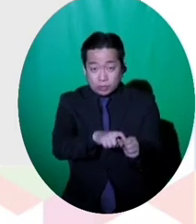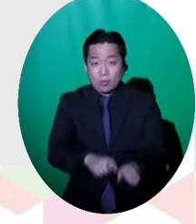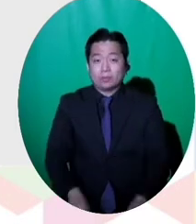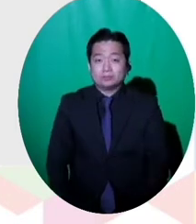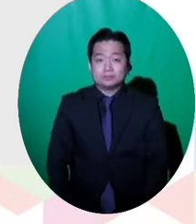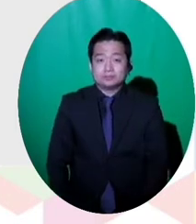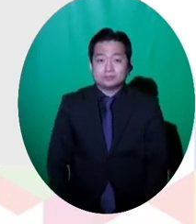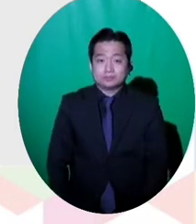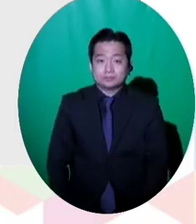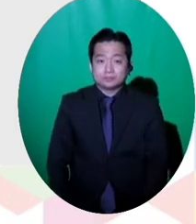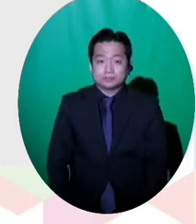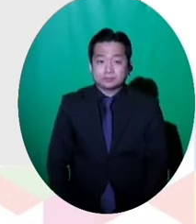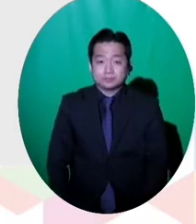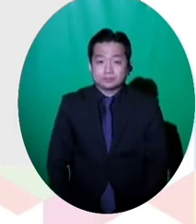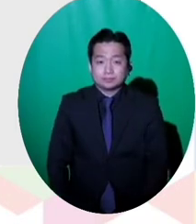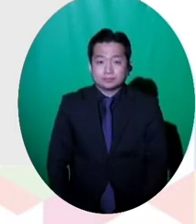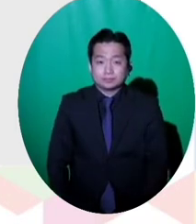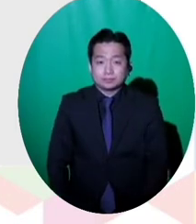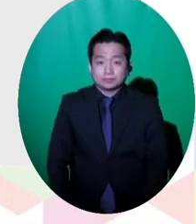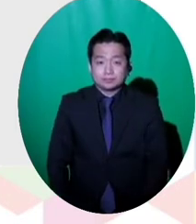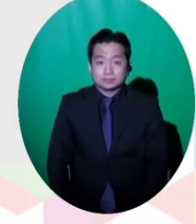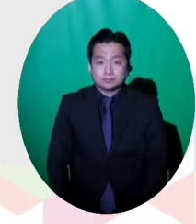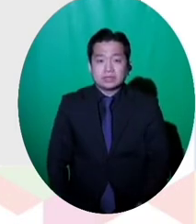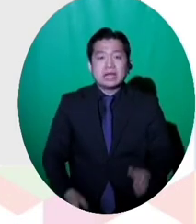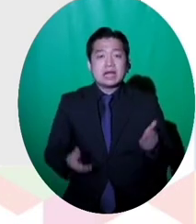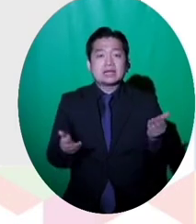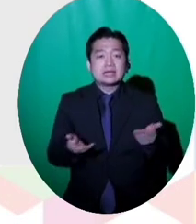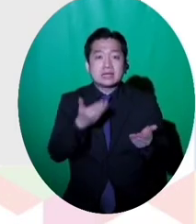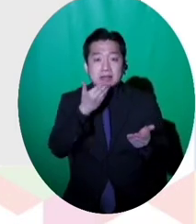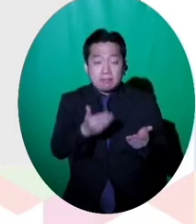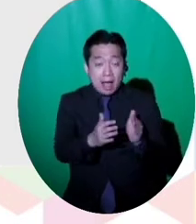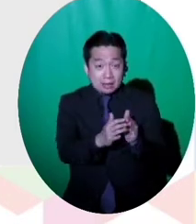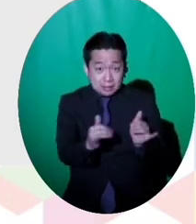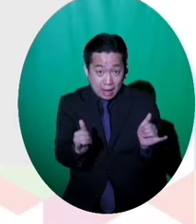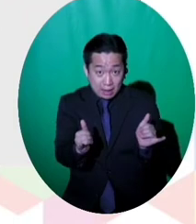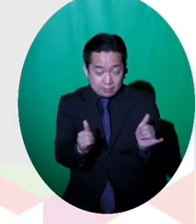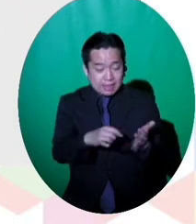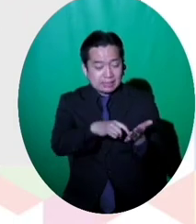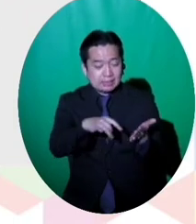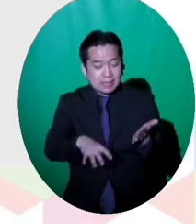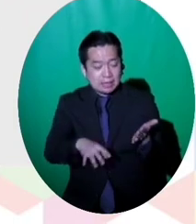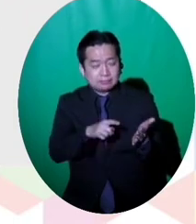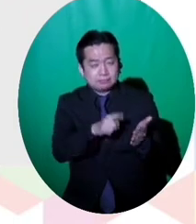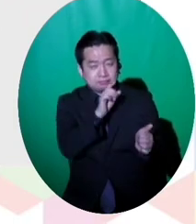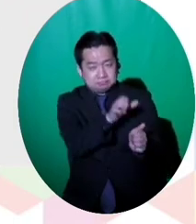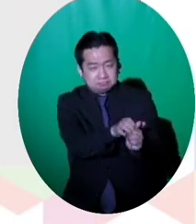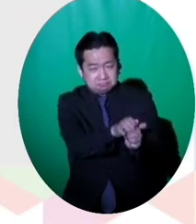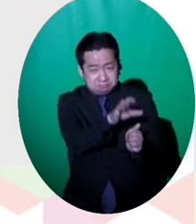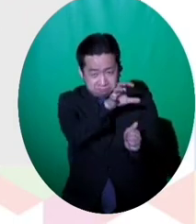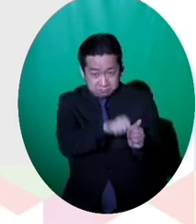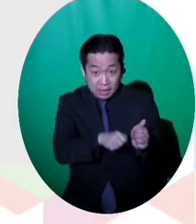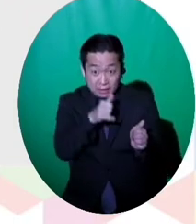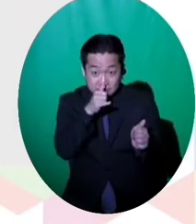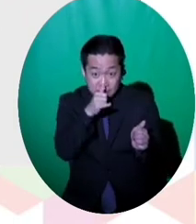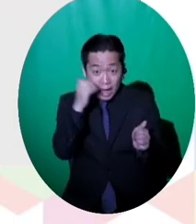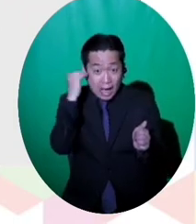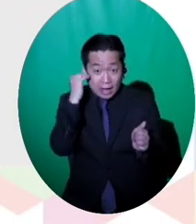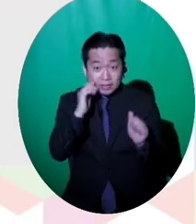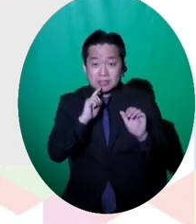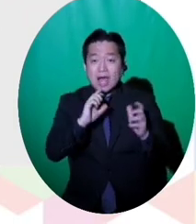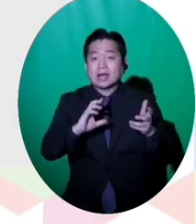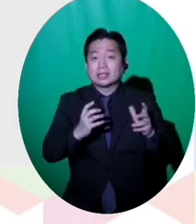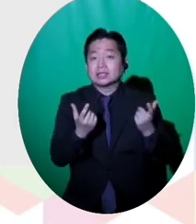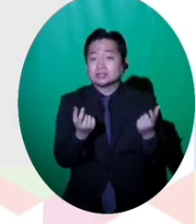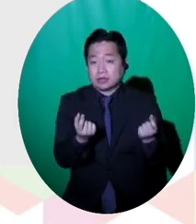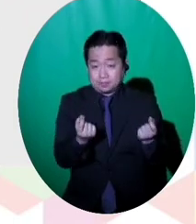is especially true in Korea, beginning to socialize more of the costs of children, providing greater public subsidies.